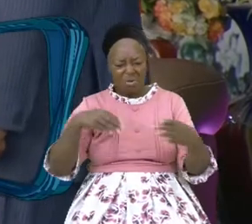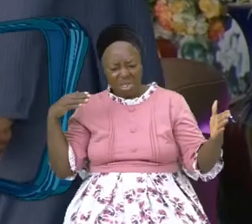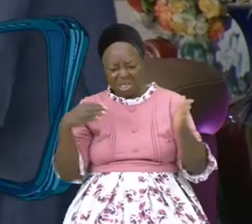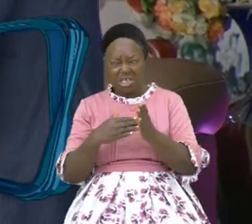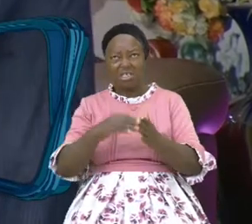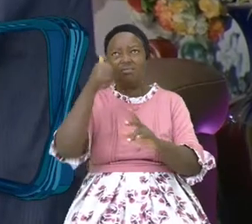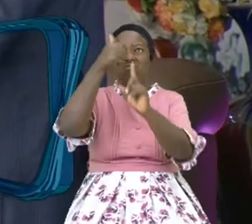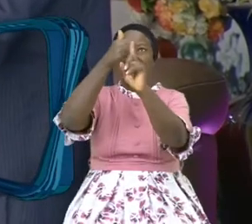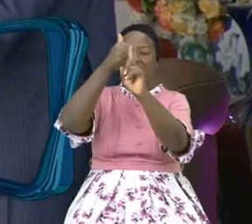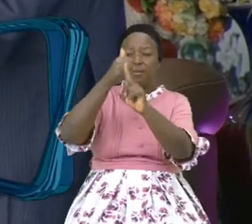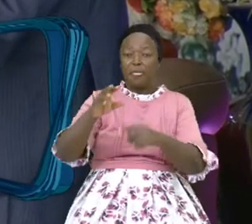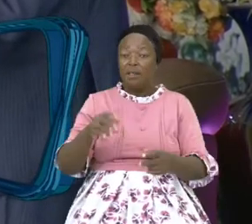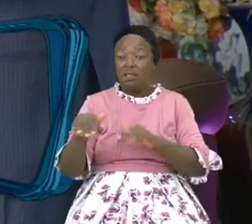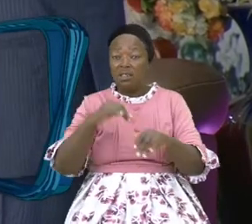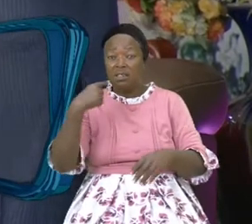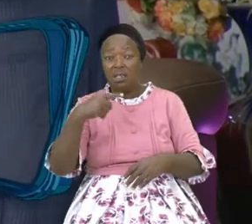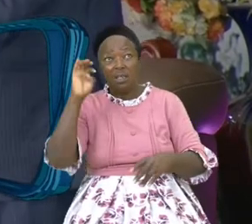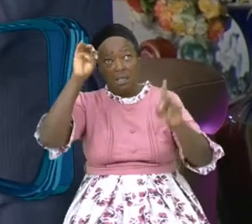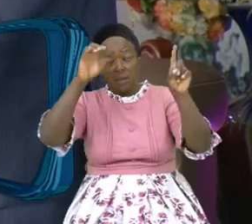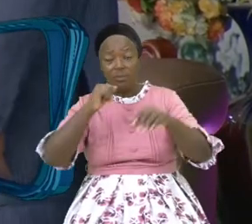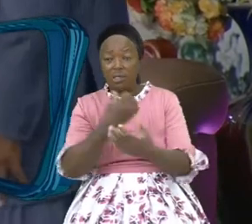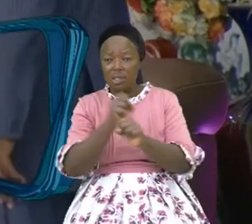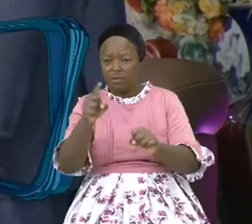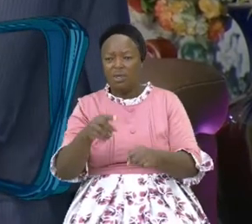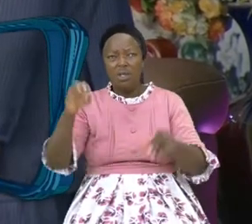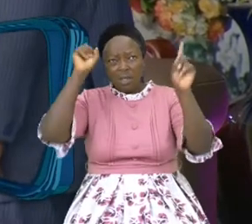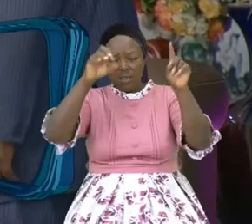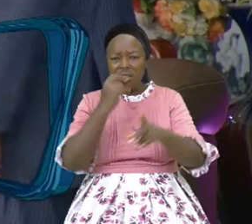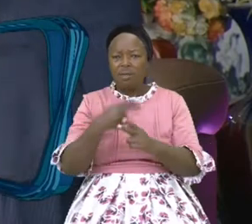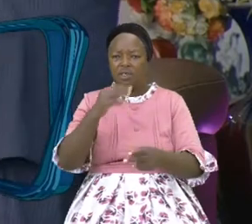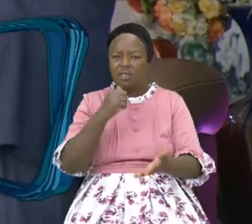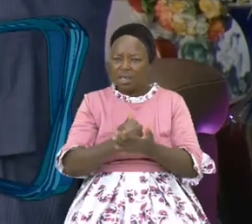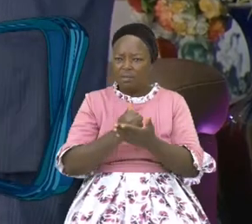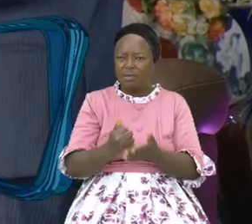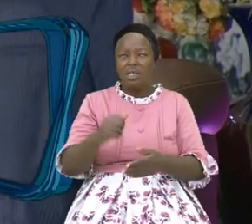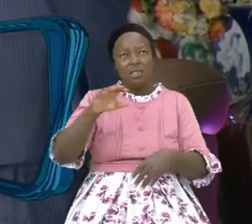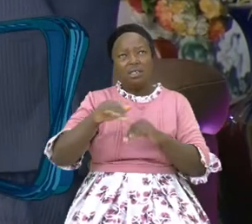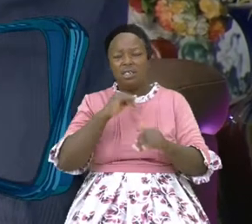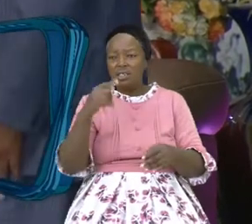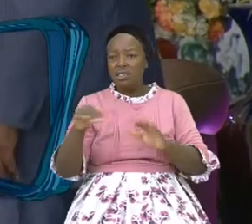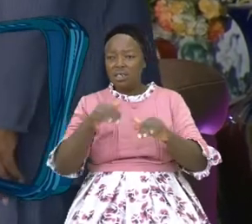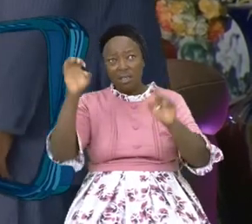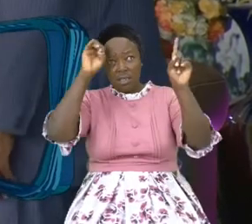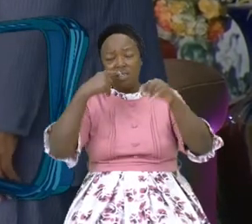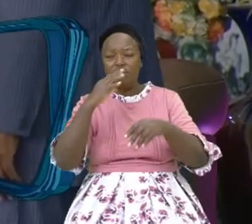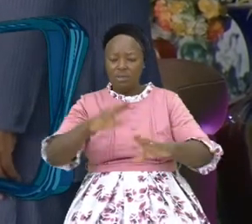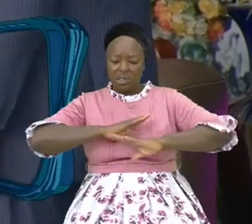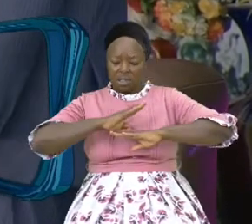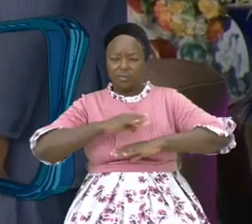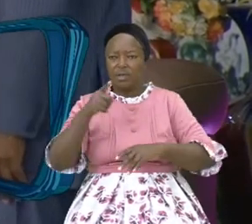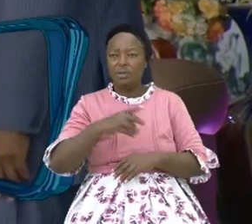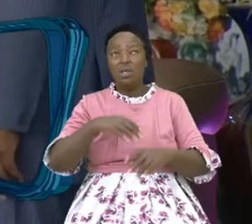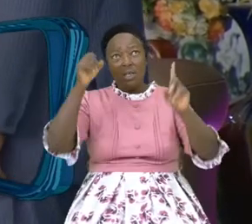himself. Did he say he will save you? His name is Amen. Did he say he will satisfy you?